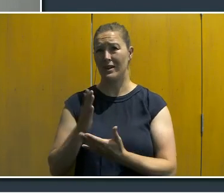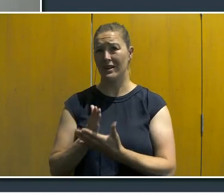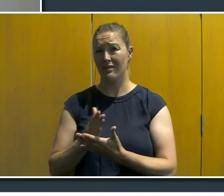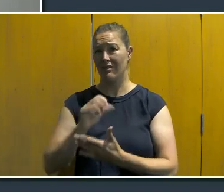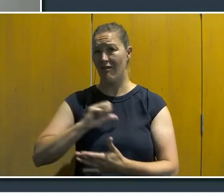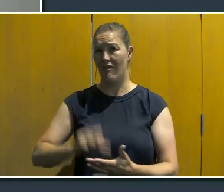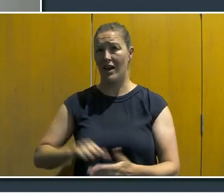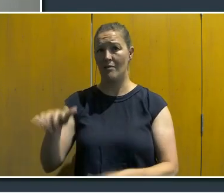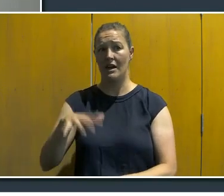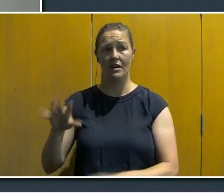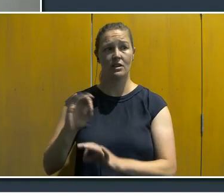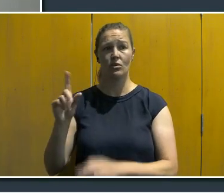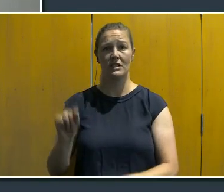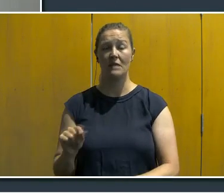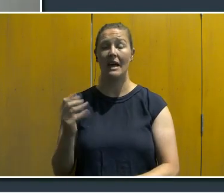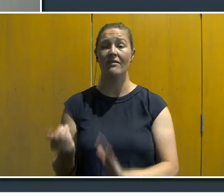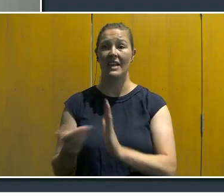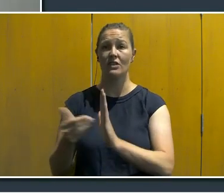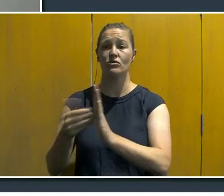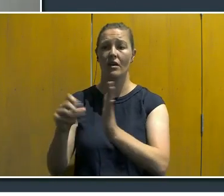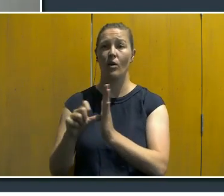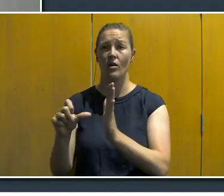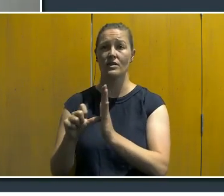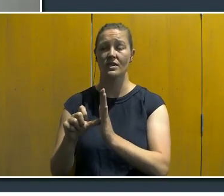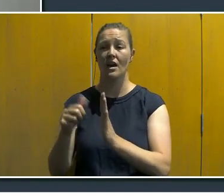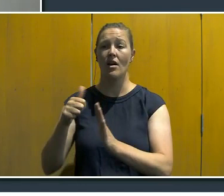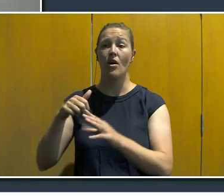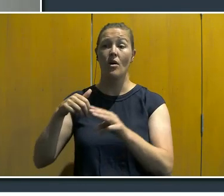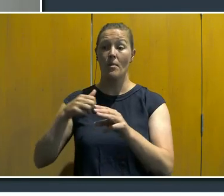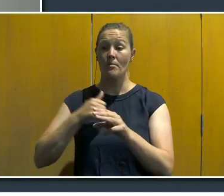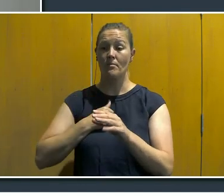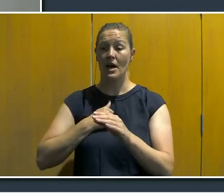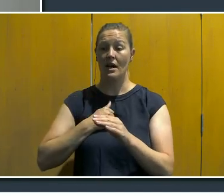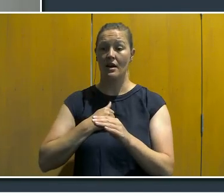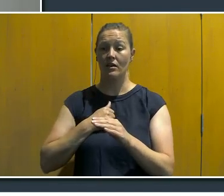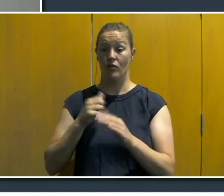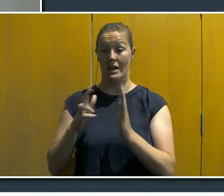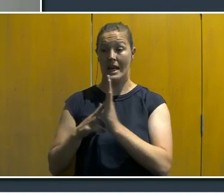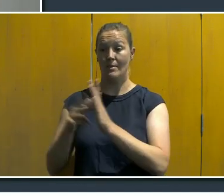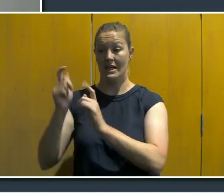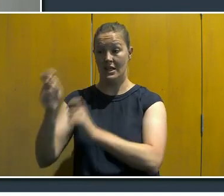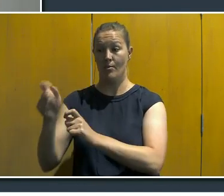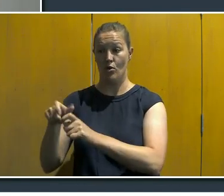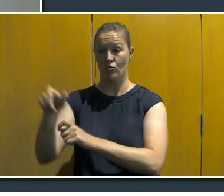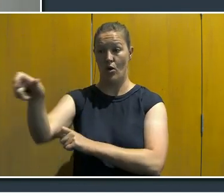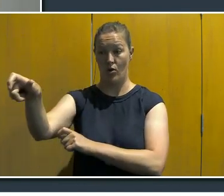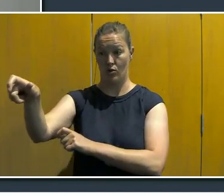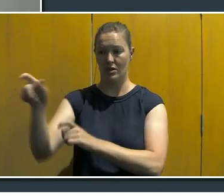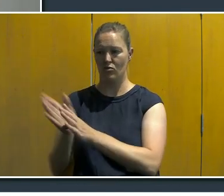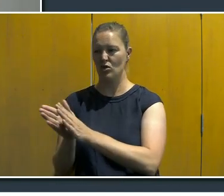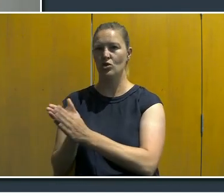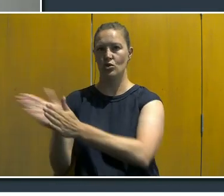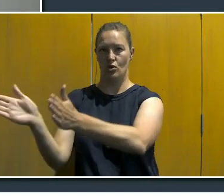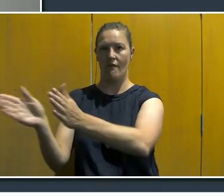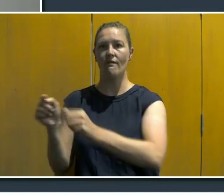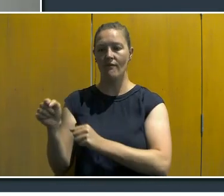There is extra costs. The state highway in front of from Napier Taupo, Napier Warra turn off into the